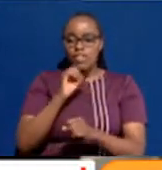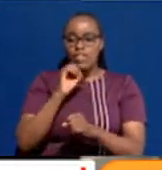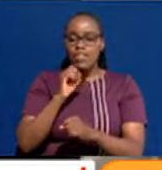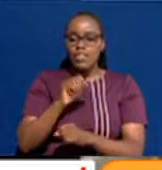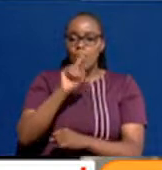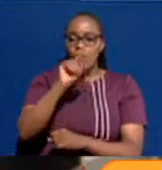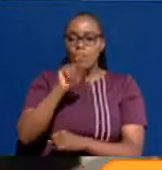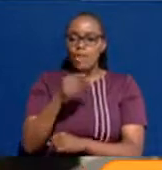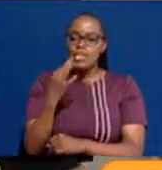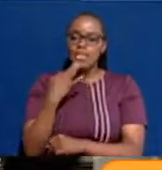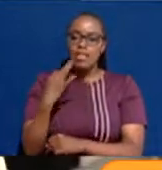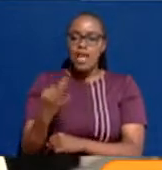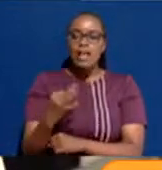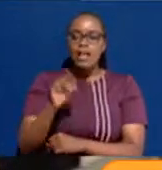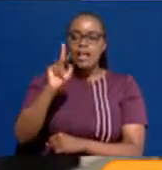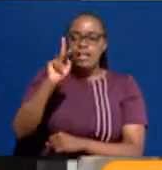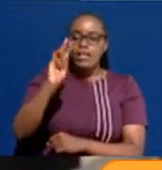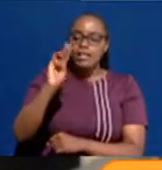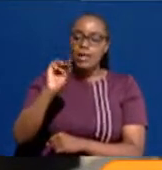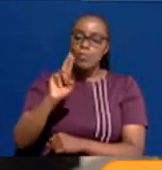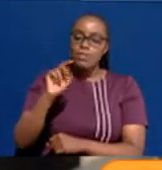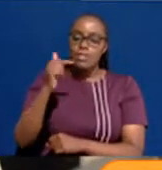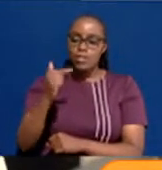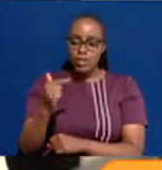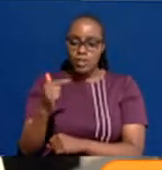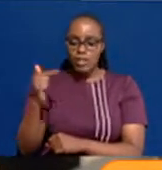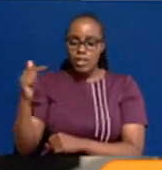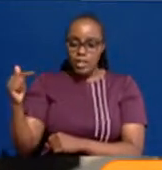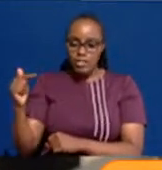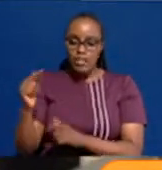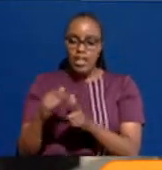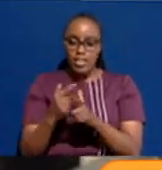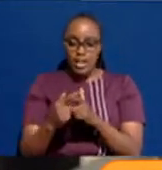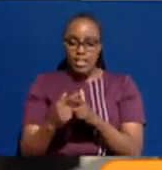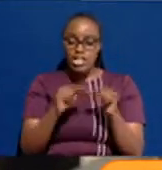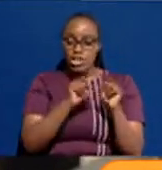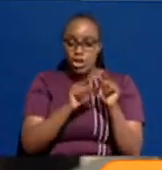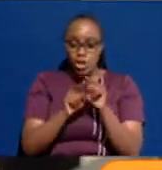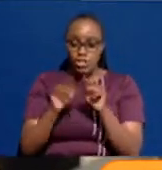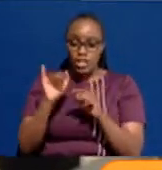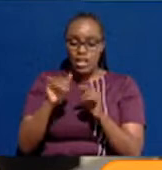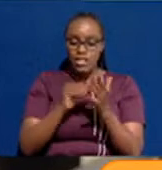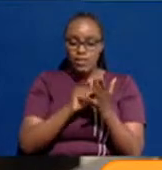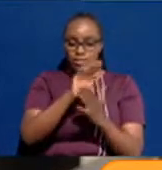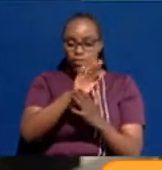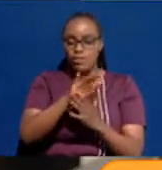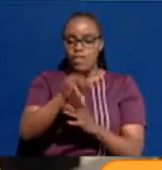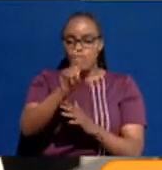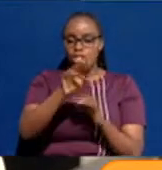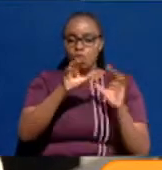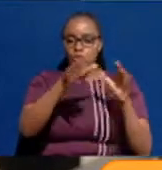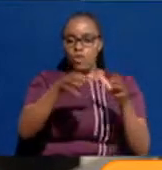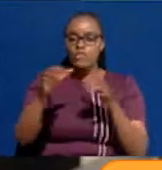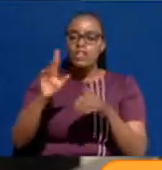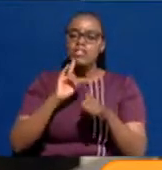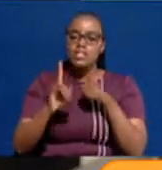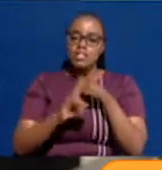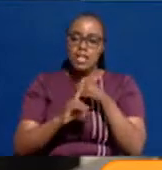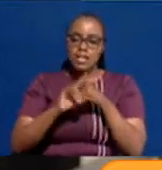1,300 kilowatt hours, and it is distributed between the two factories at